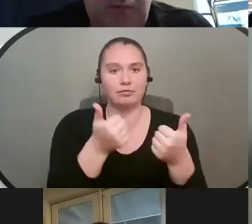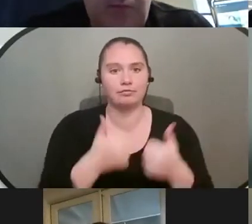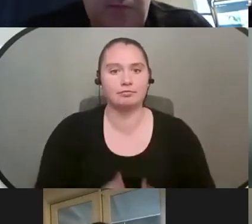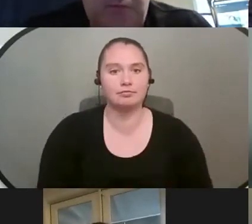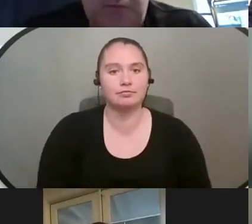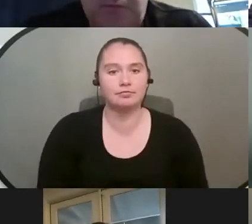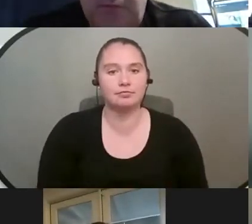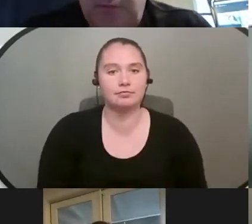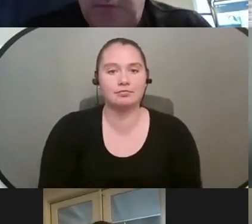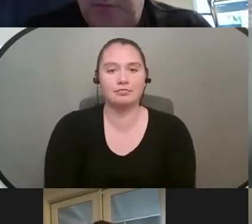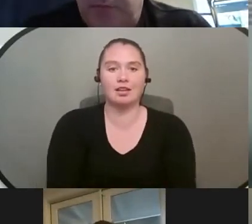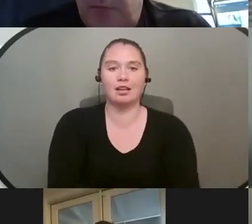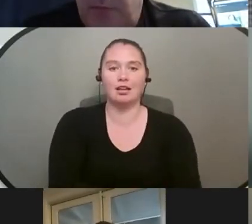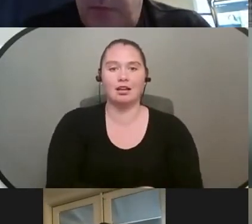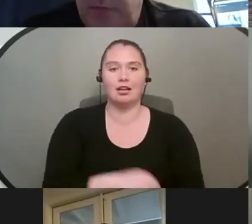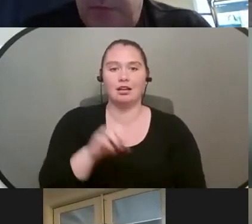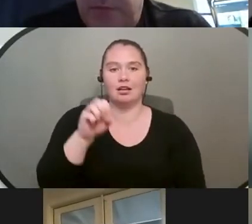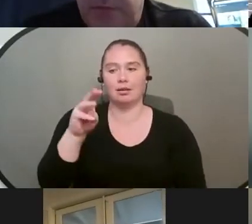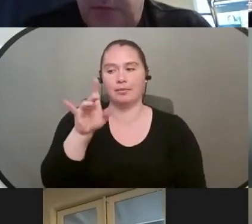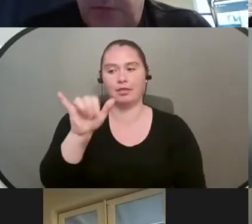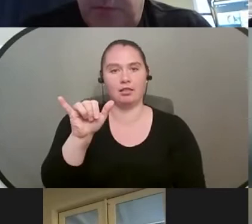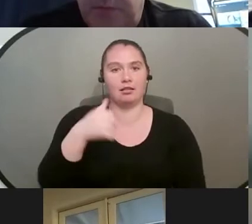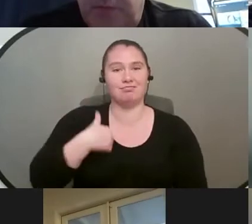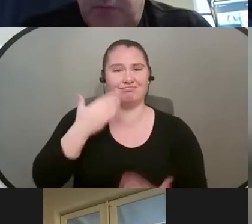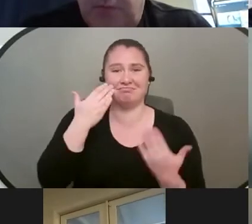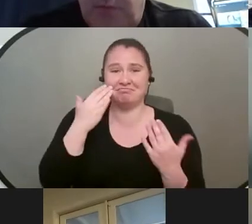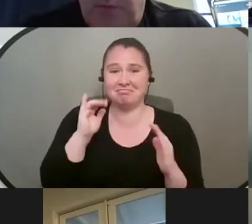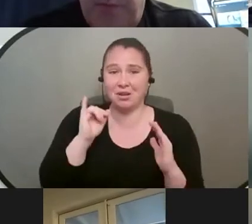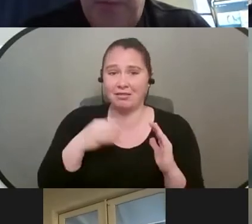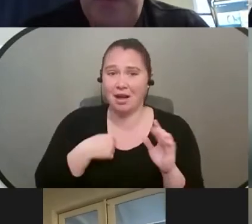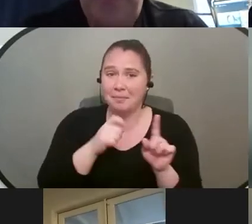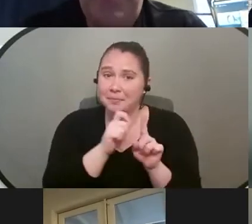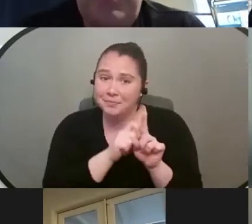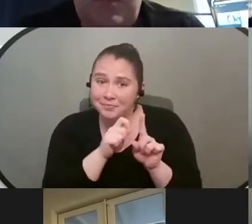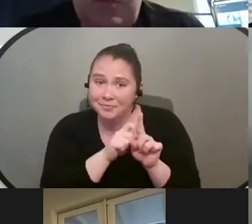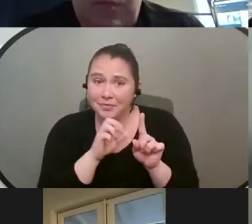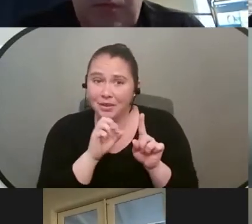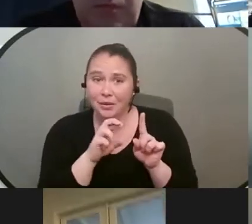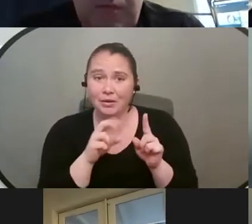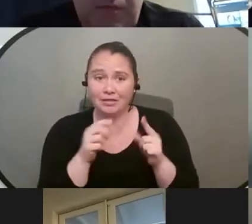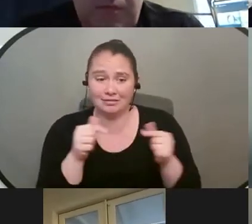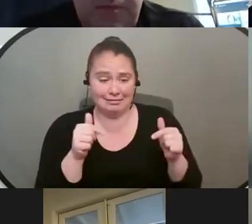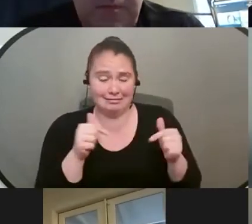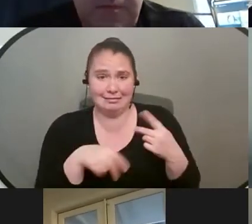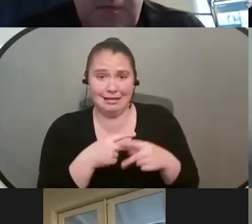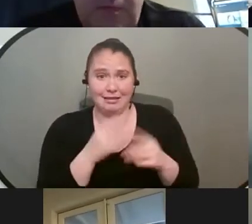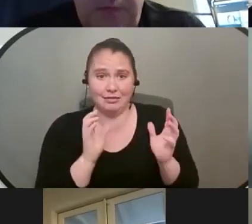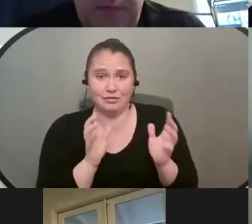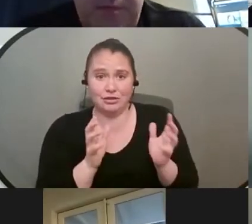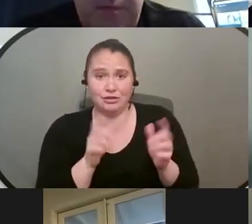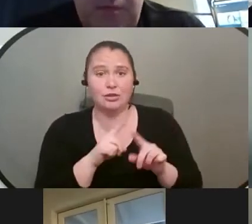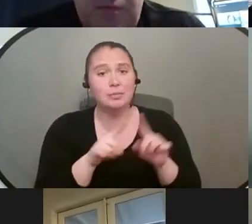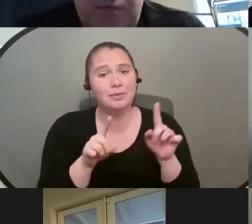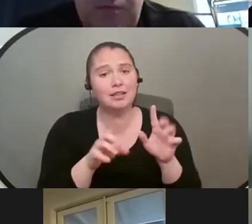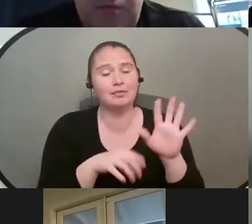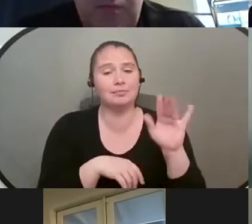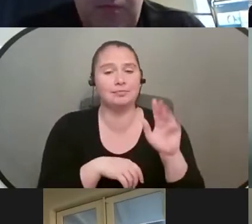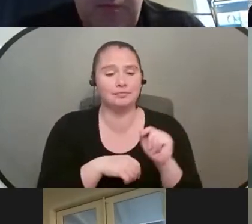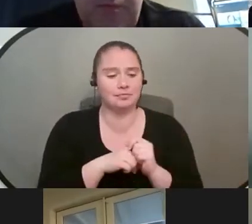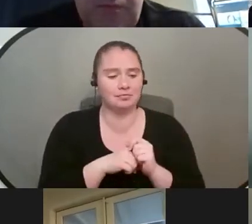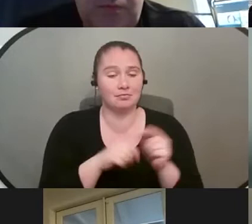I don't know if this is nitpicking or this is the type of discussion we're supposed to be having. Are these